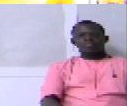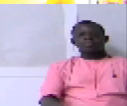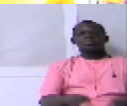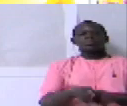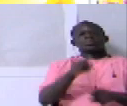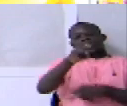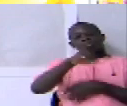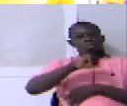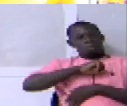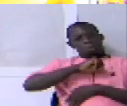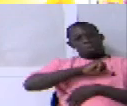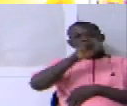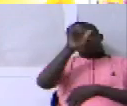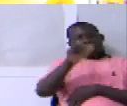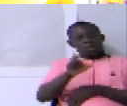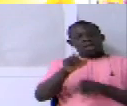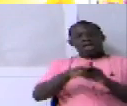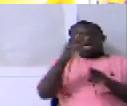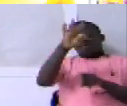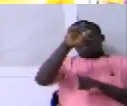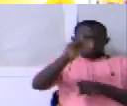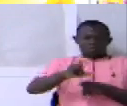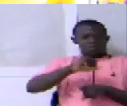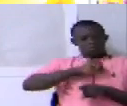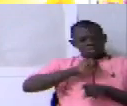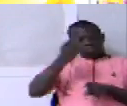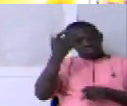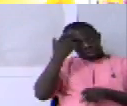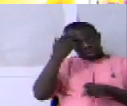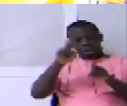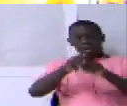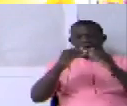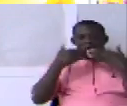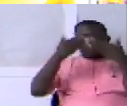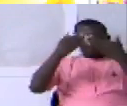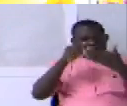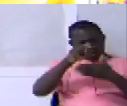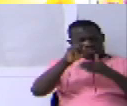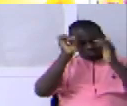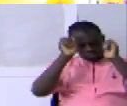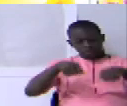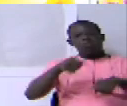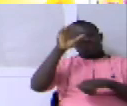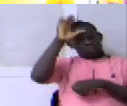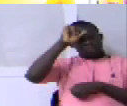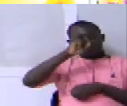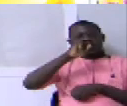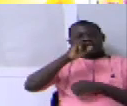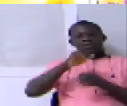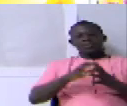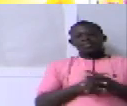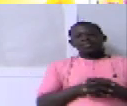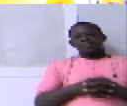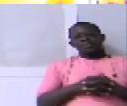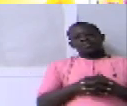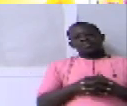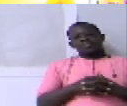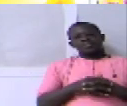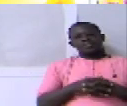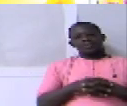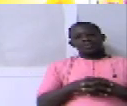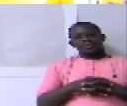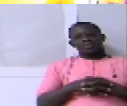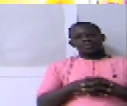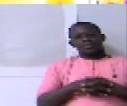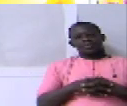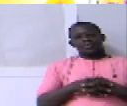not know. Wode mu amari la quality fonin aketa menna o mari fango ya yitandi wodronam wala asabu